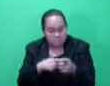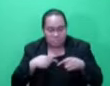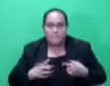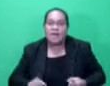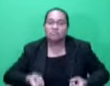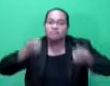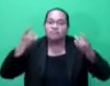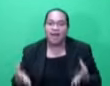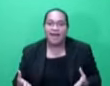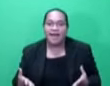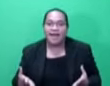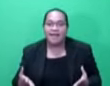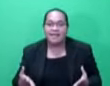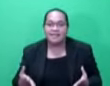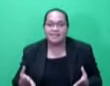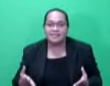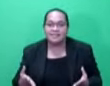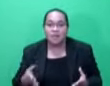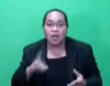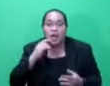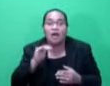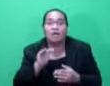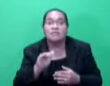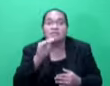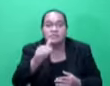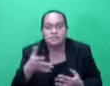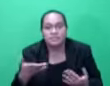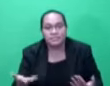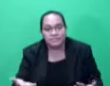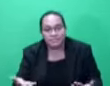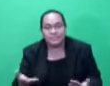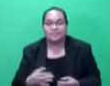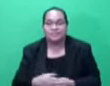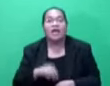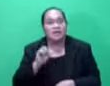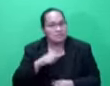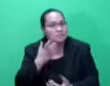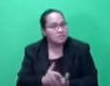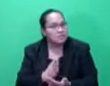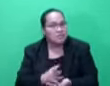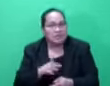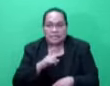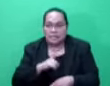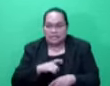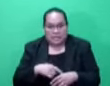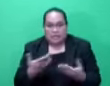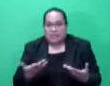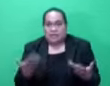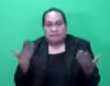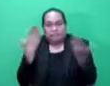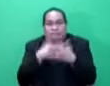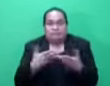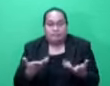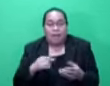ready for what will follow. Yes, the times are very, very bleak, but through